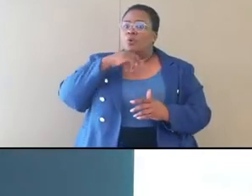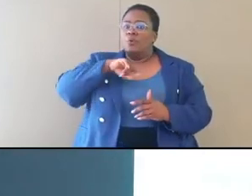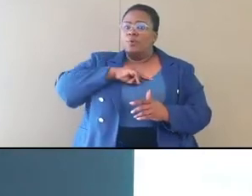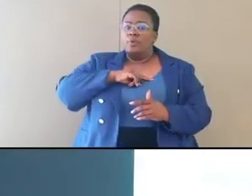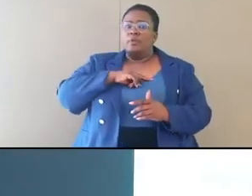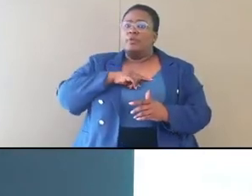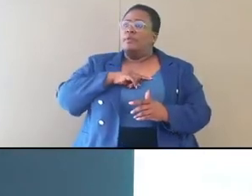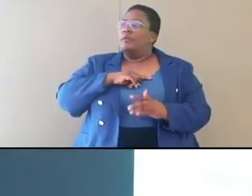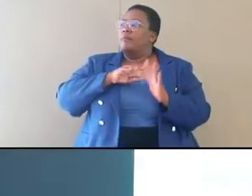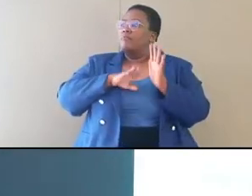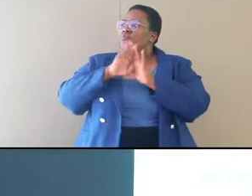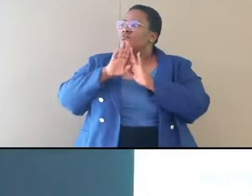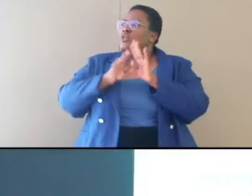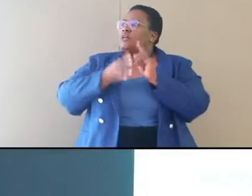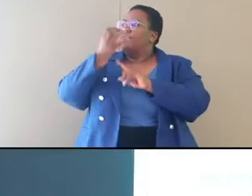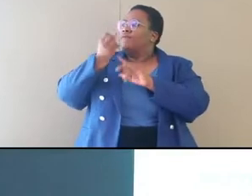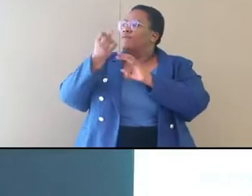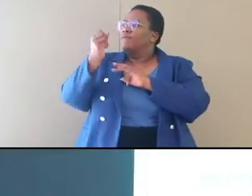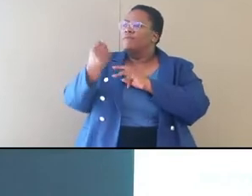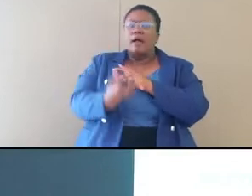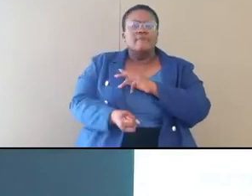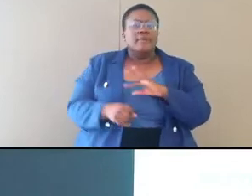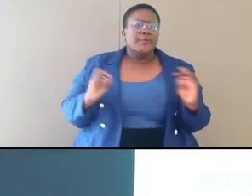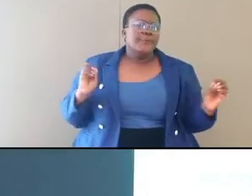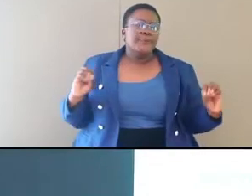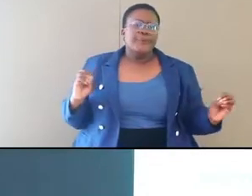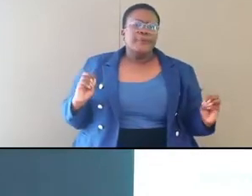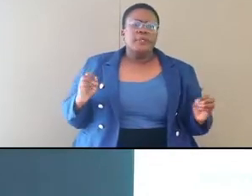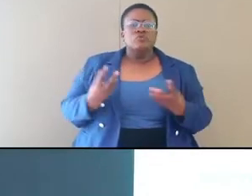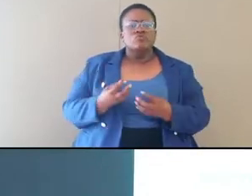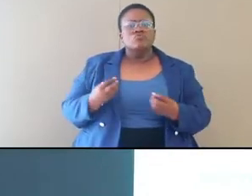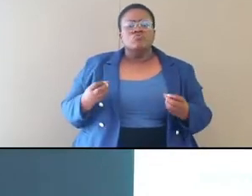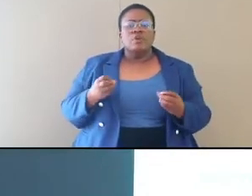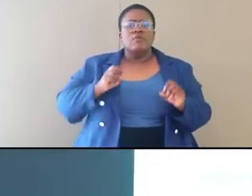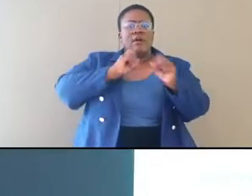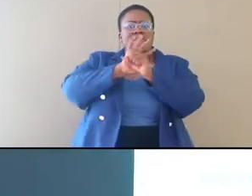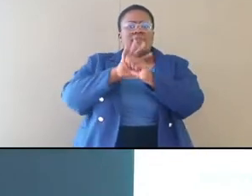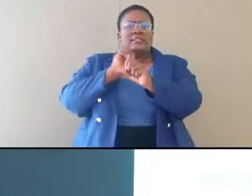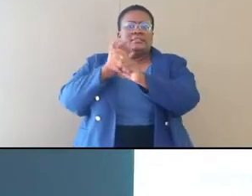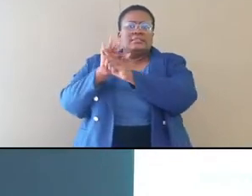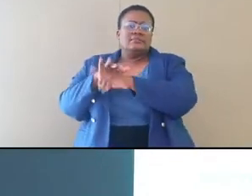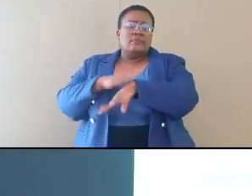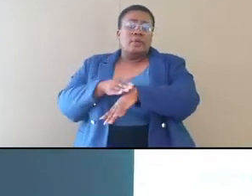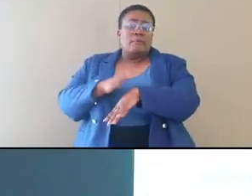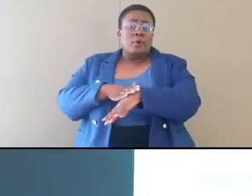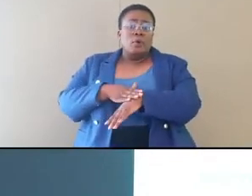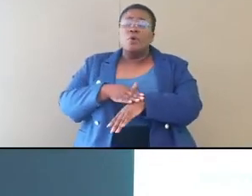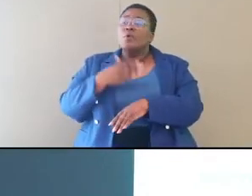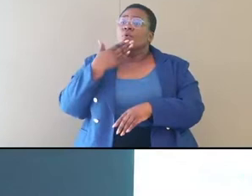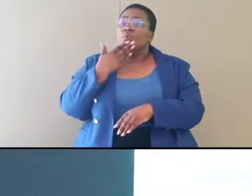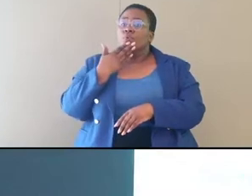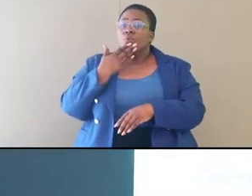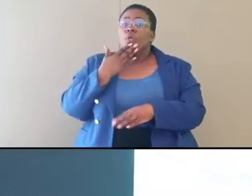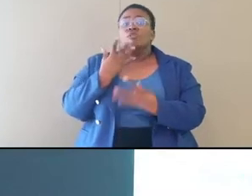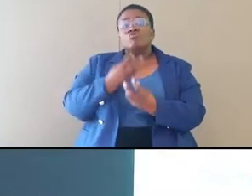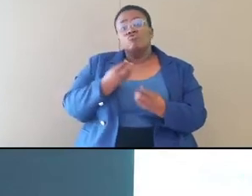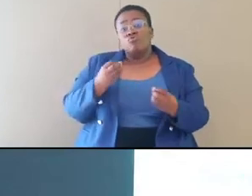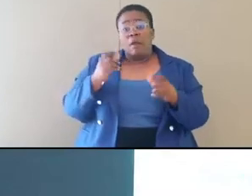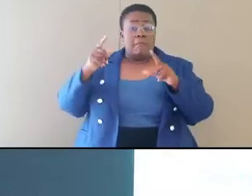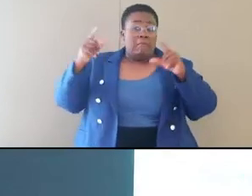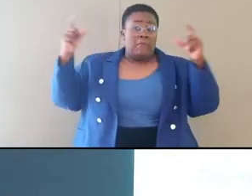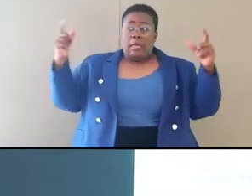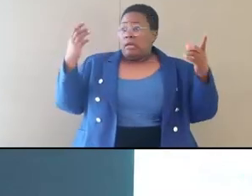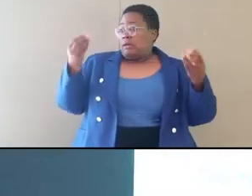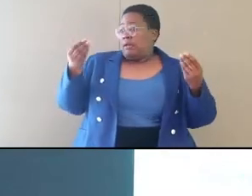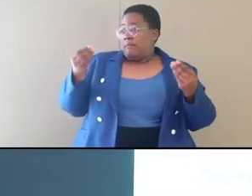realisation. And that the children who have been adversely affected is a large number of children, which is a factor